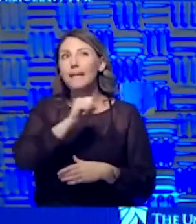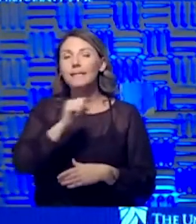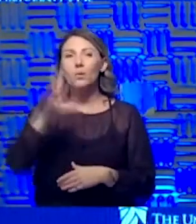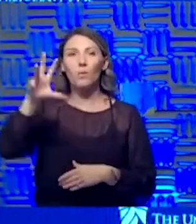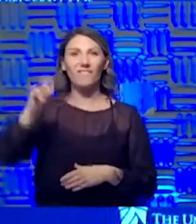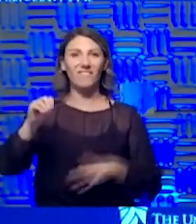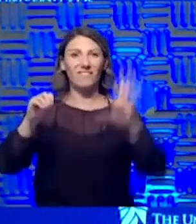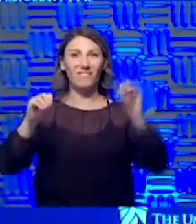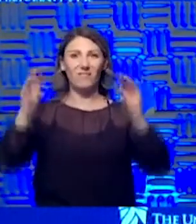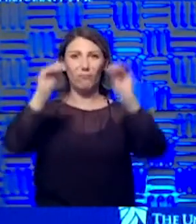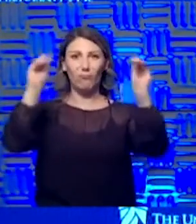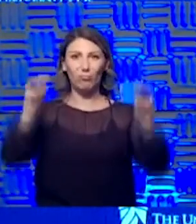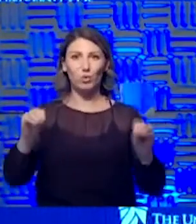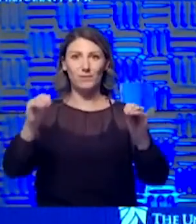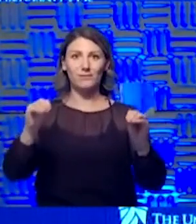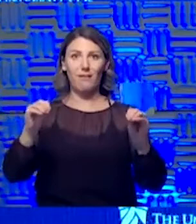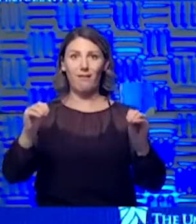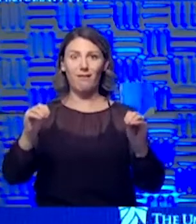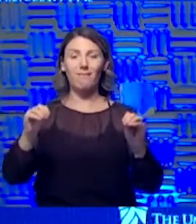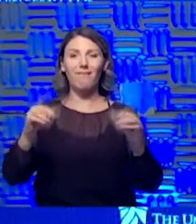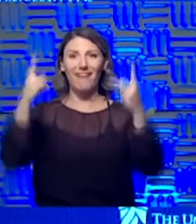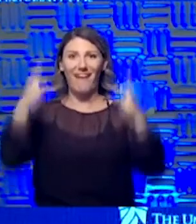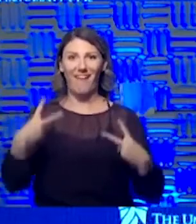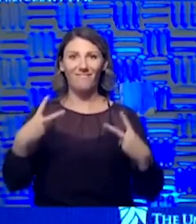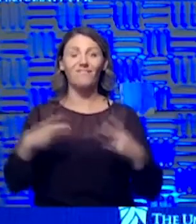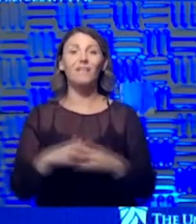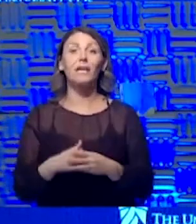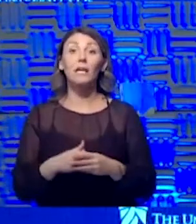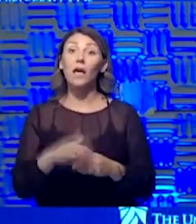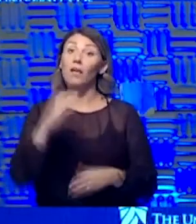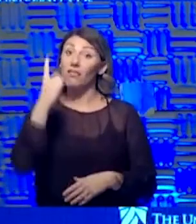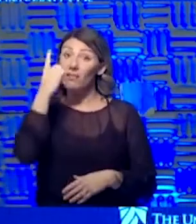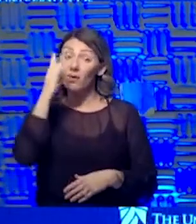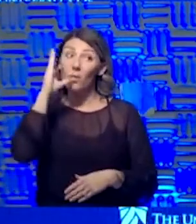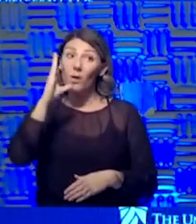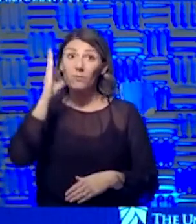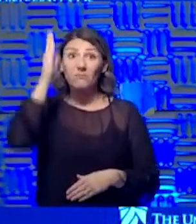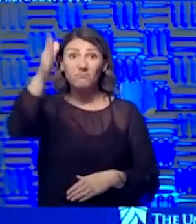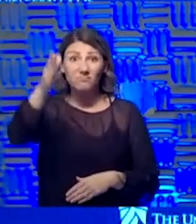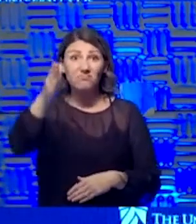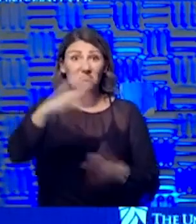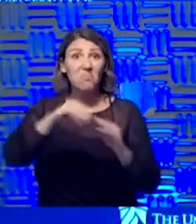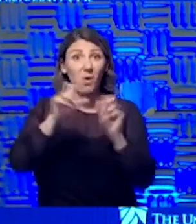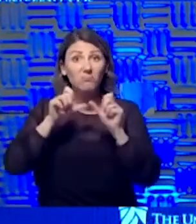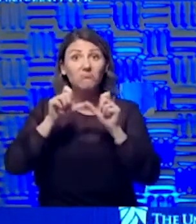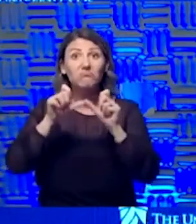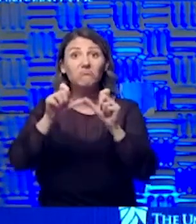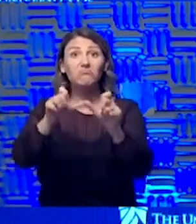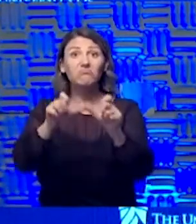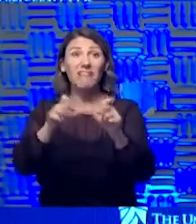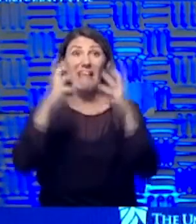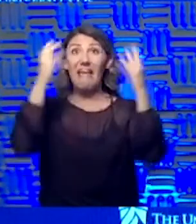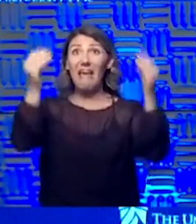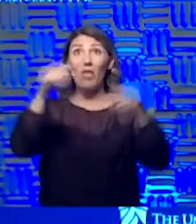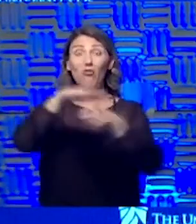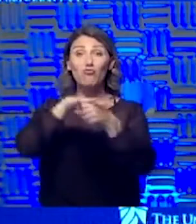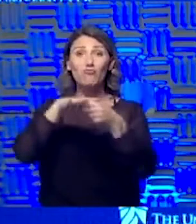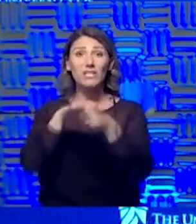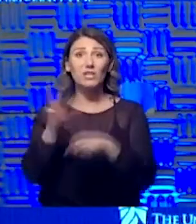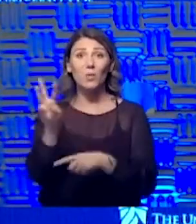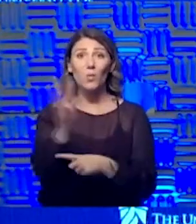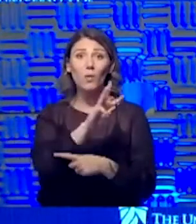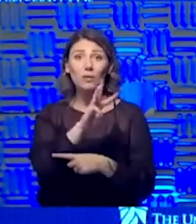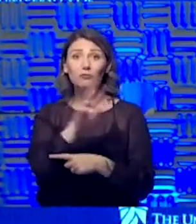going to be a long-term thing, and especially when you look out across the city and across the region and into western Kansas where there's so few